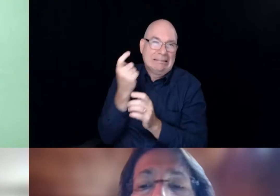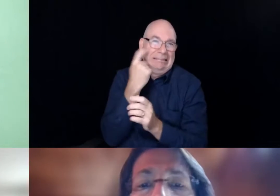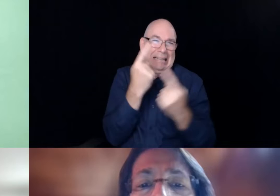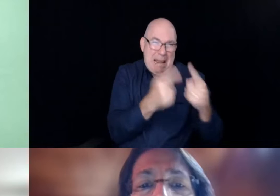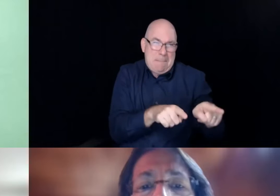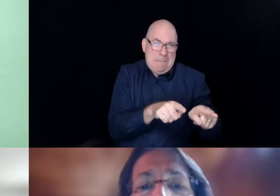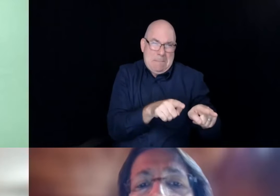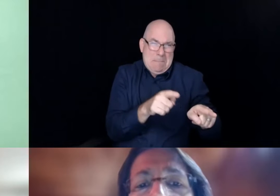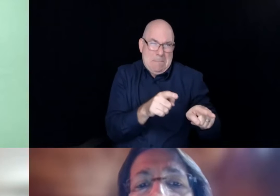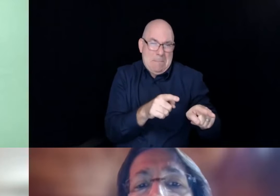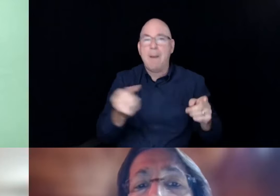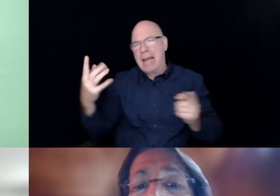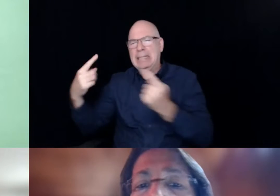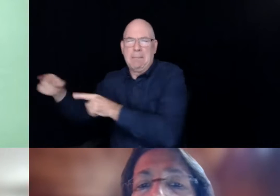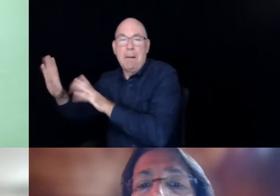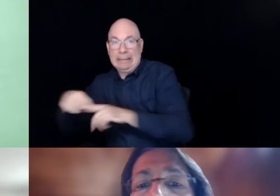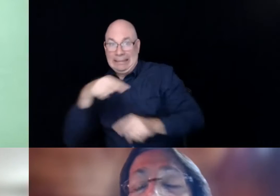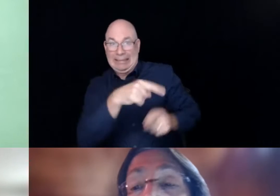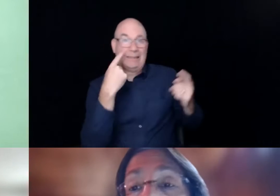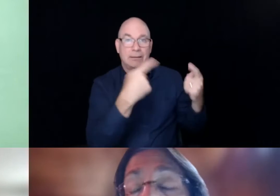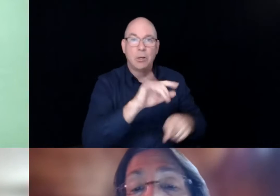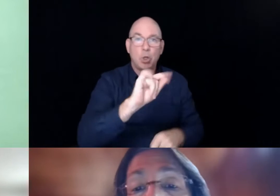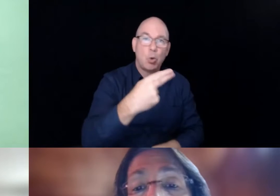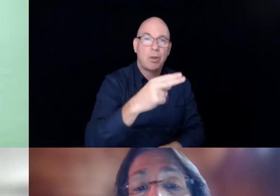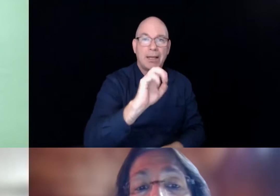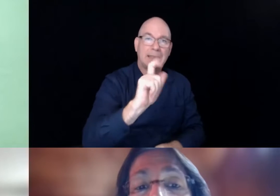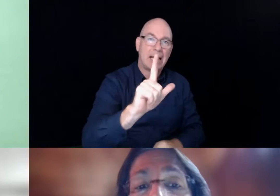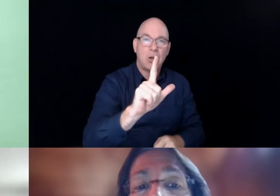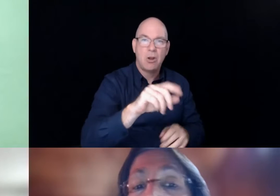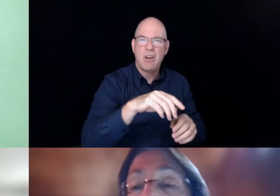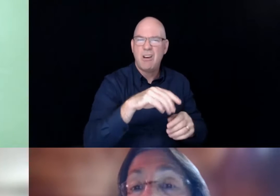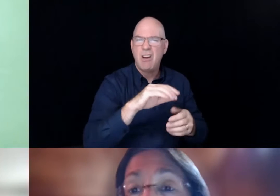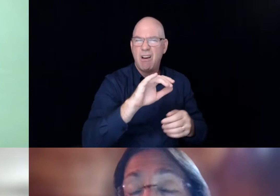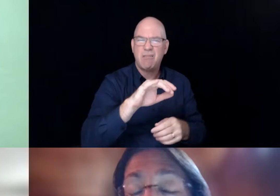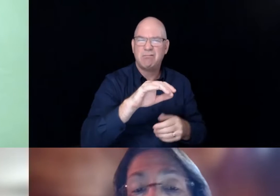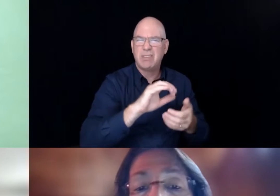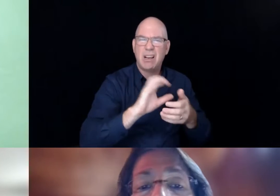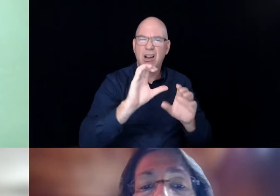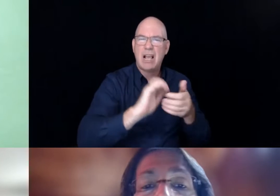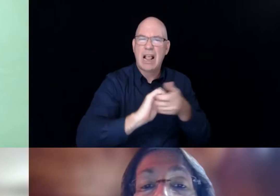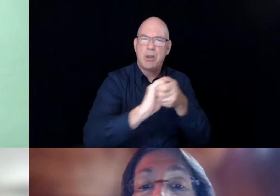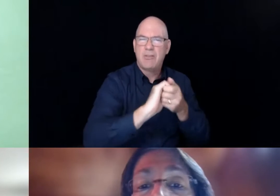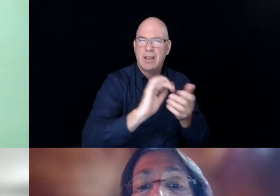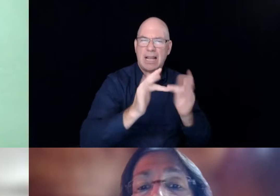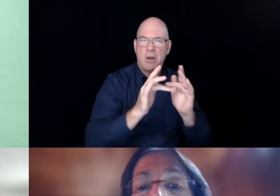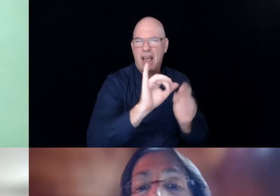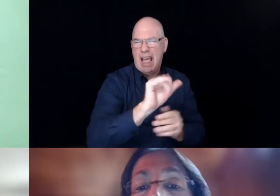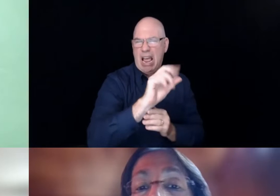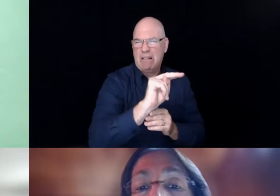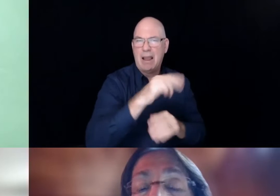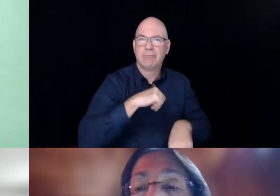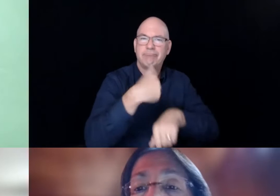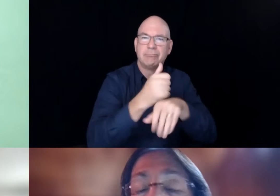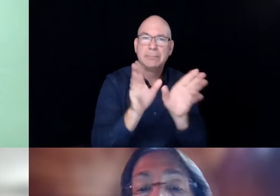recent example, one of many. Youth Excel's issue-based collaborative network, or ICON, hosted a data summit in Kenya. And